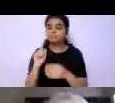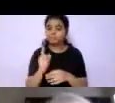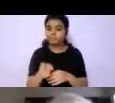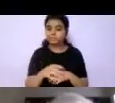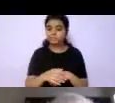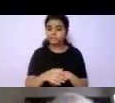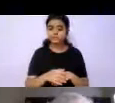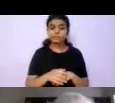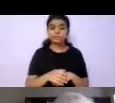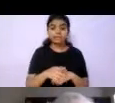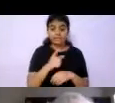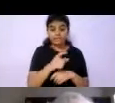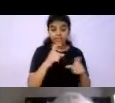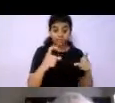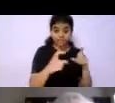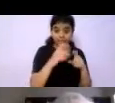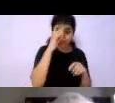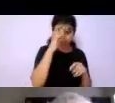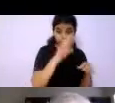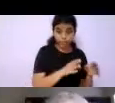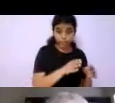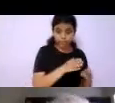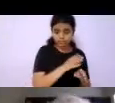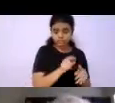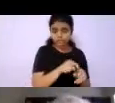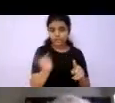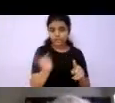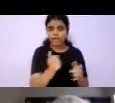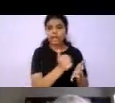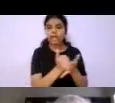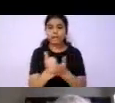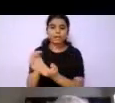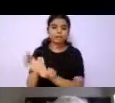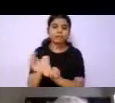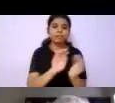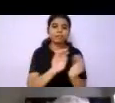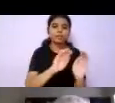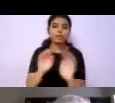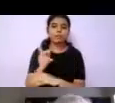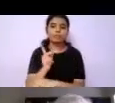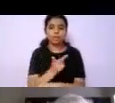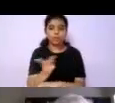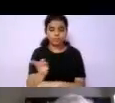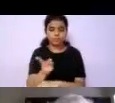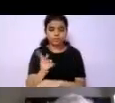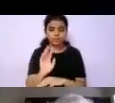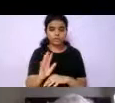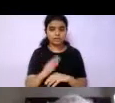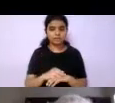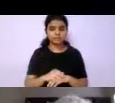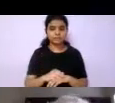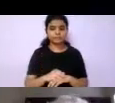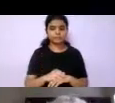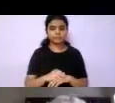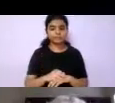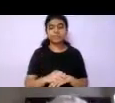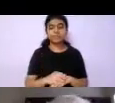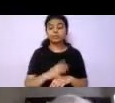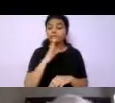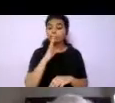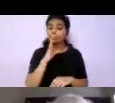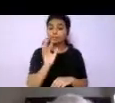disability theory to help it find a sense of care, which is not merely descriptive, but